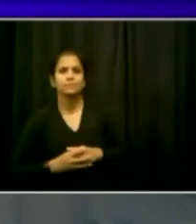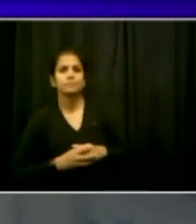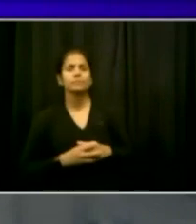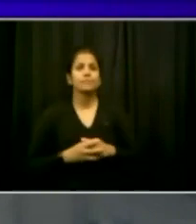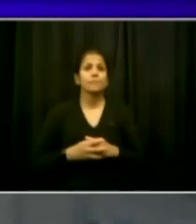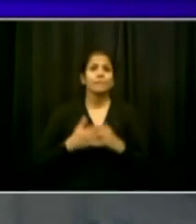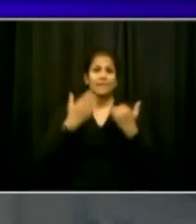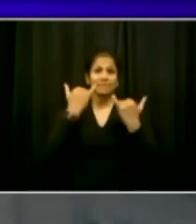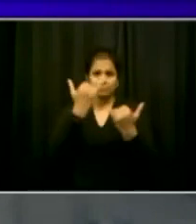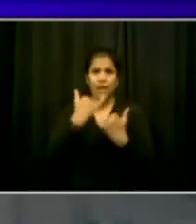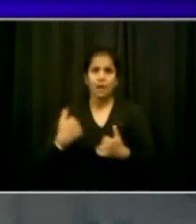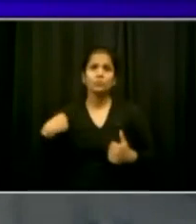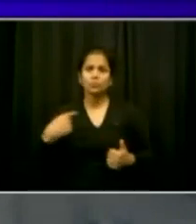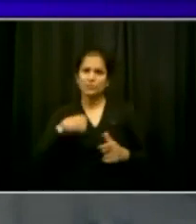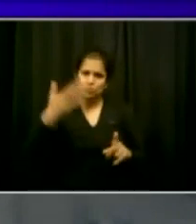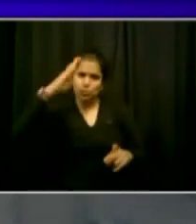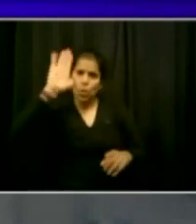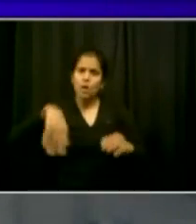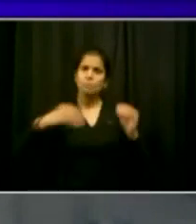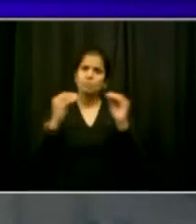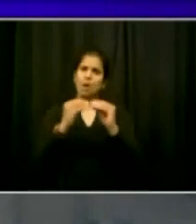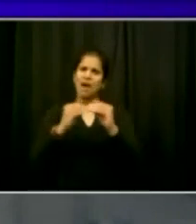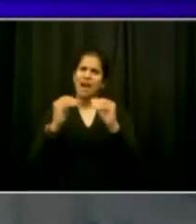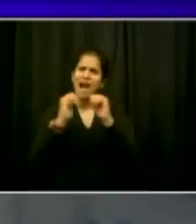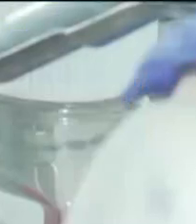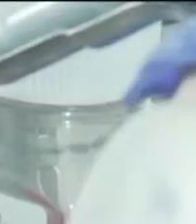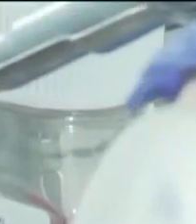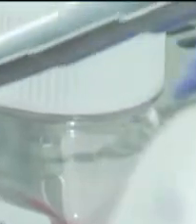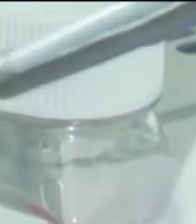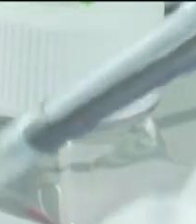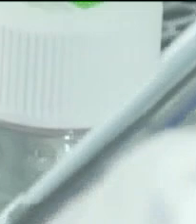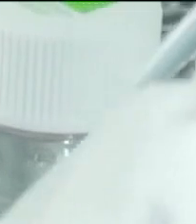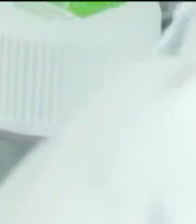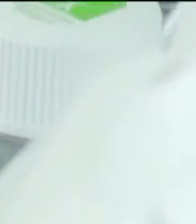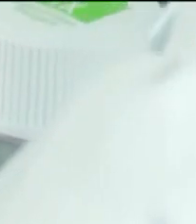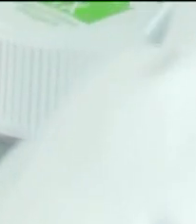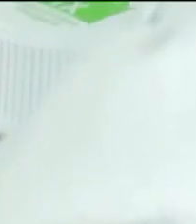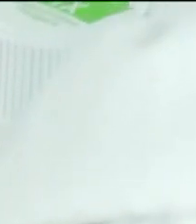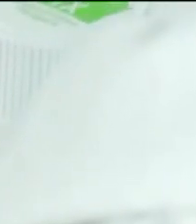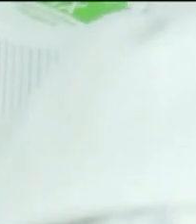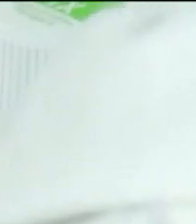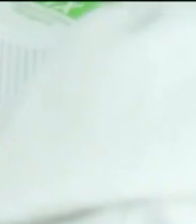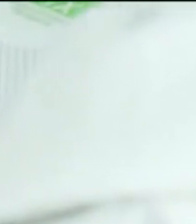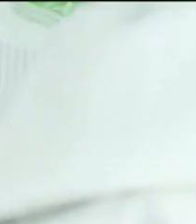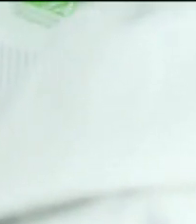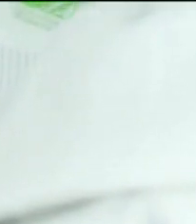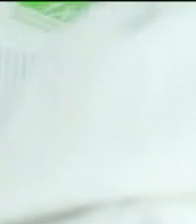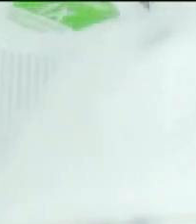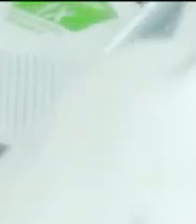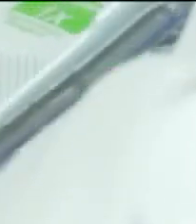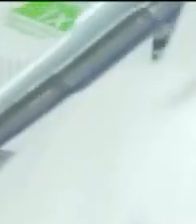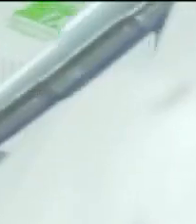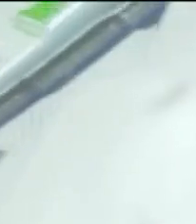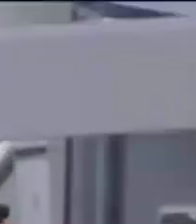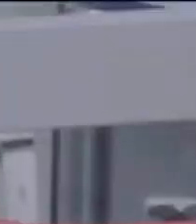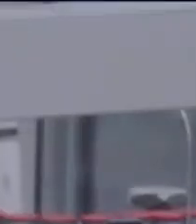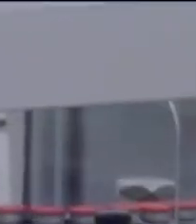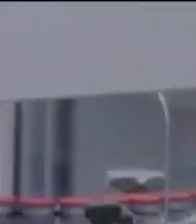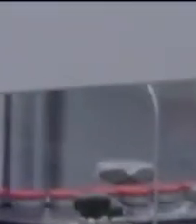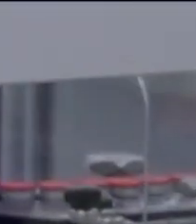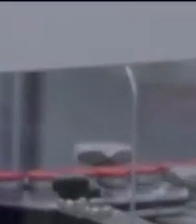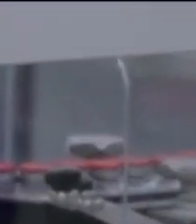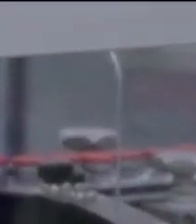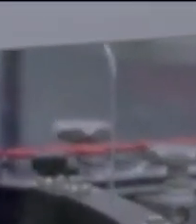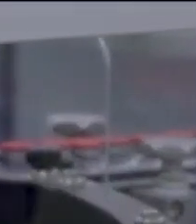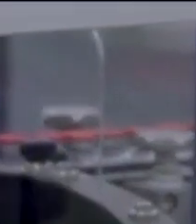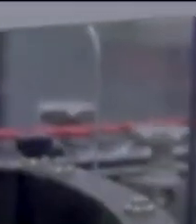and manage them, but we have to go a lot farther. That can be done here in New York City. Meanwhile, the first batch of 170,000 vaccines are set to arrive in New York